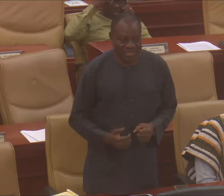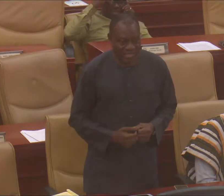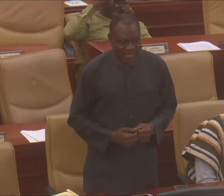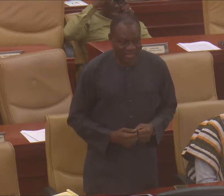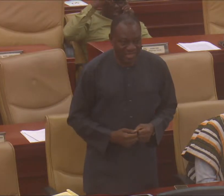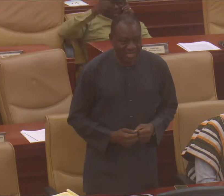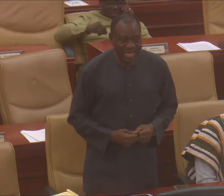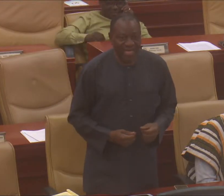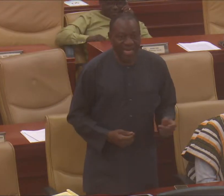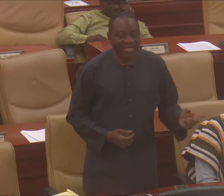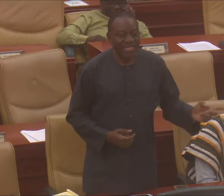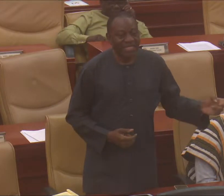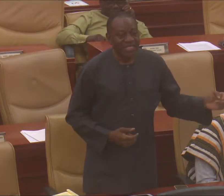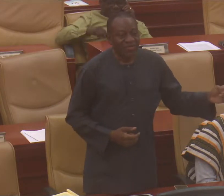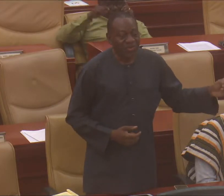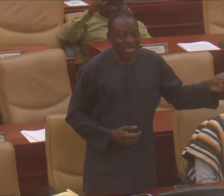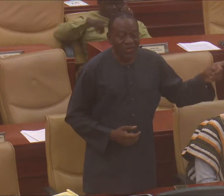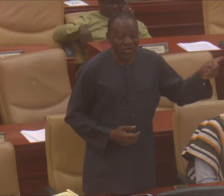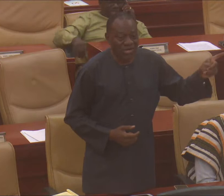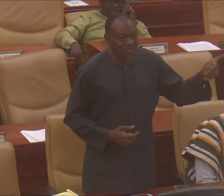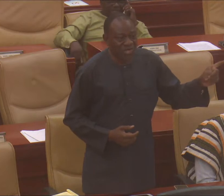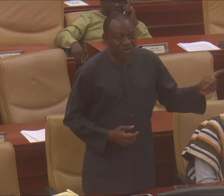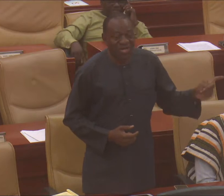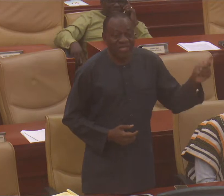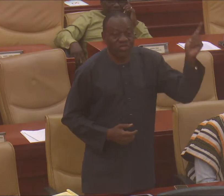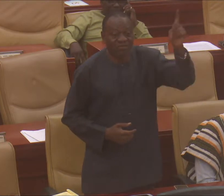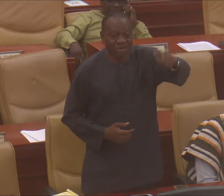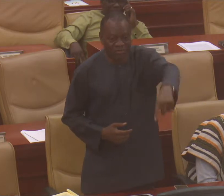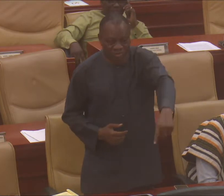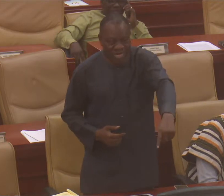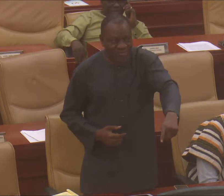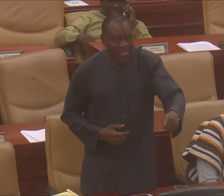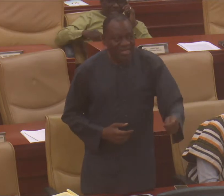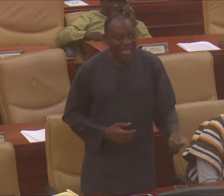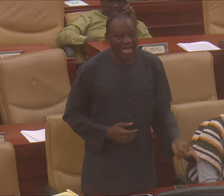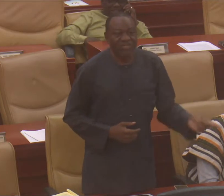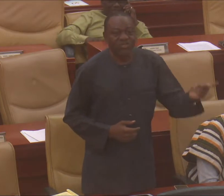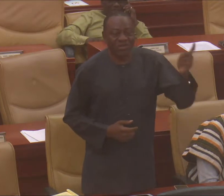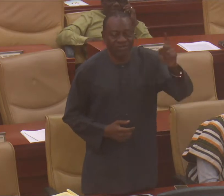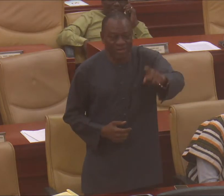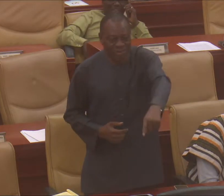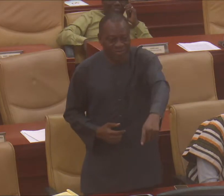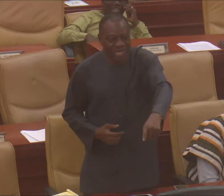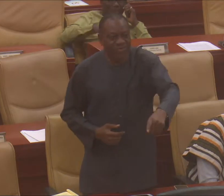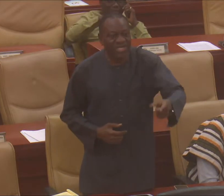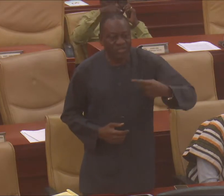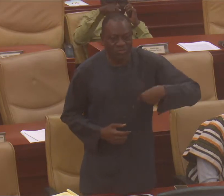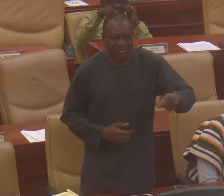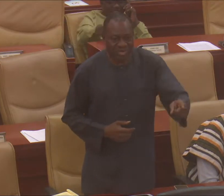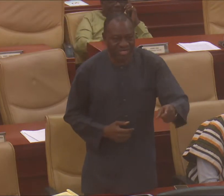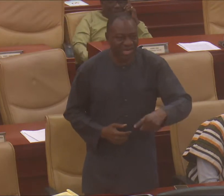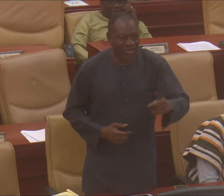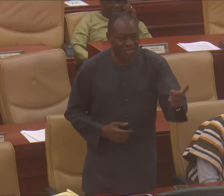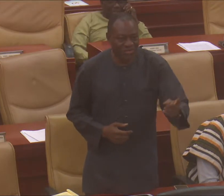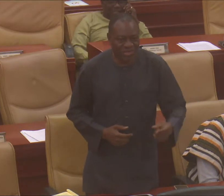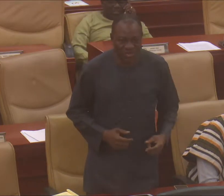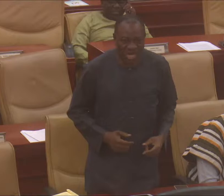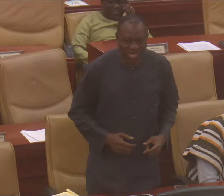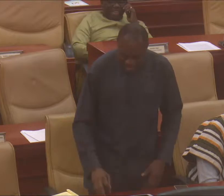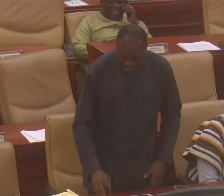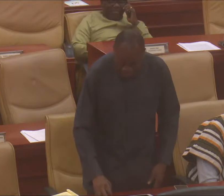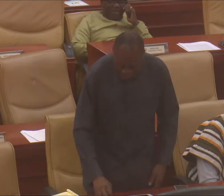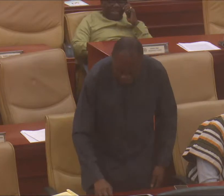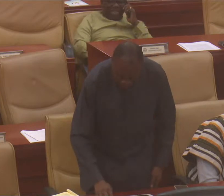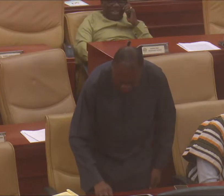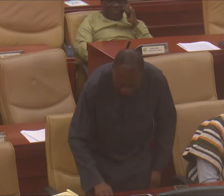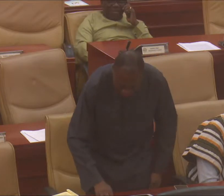invest in it. And that we only solved the problem. And in solving the problem, we need to be praised and not to be